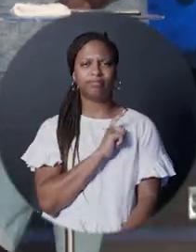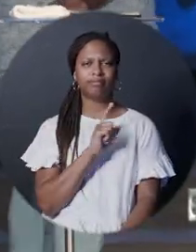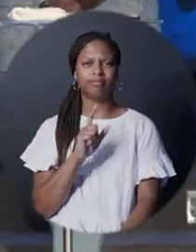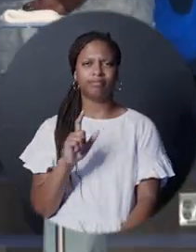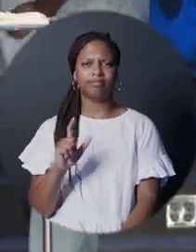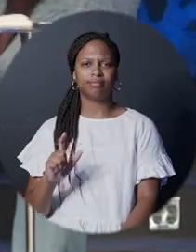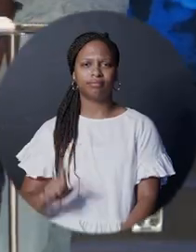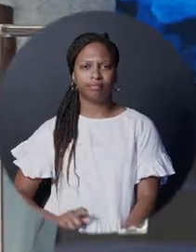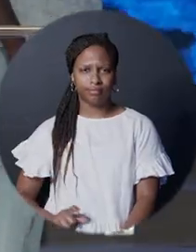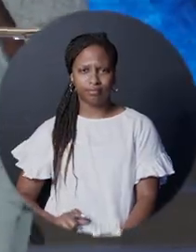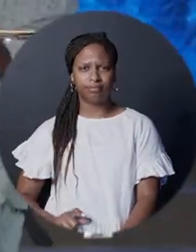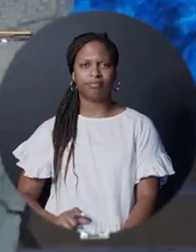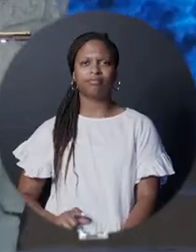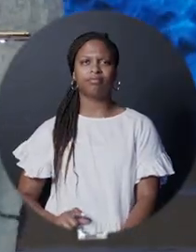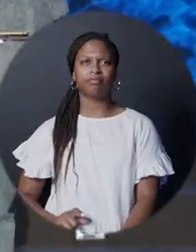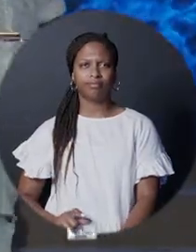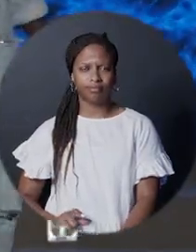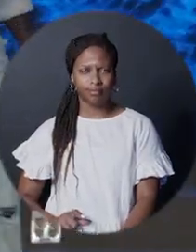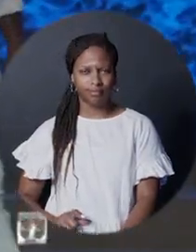Yes,